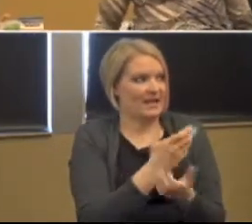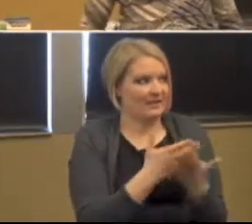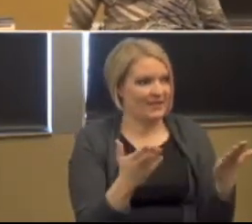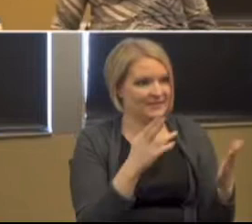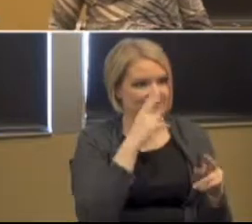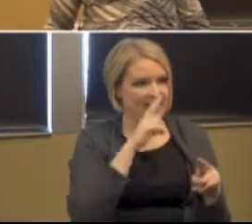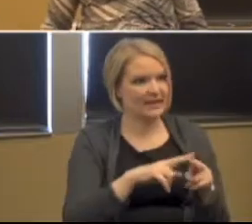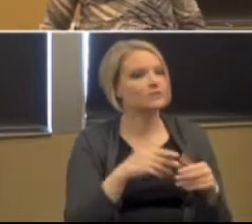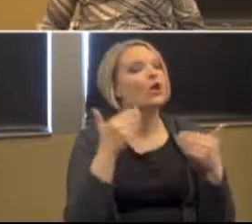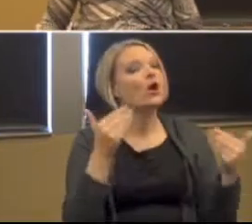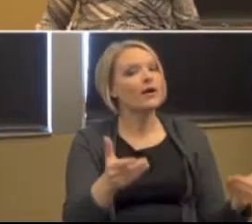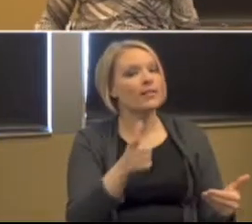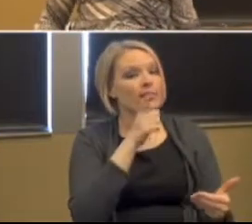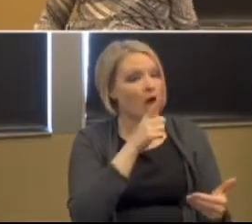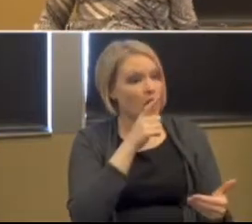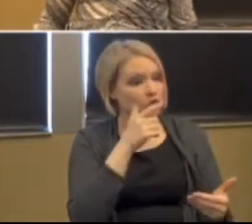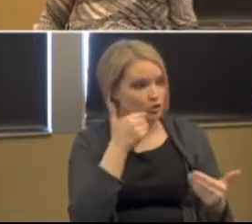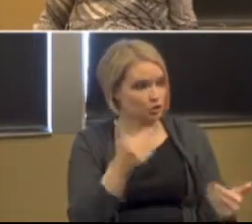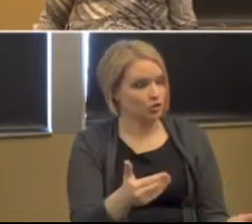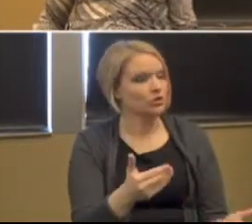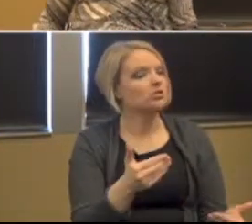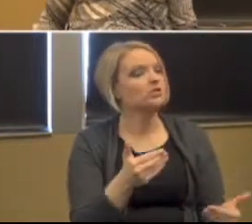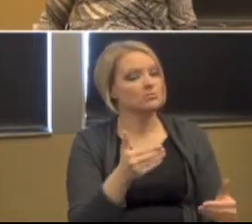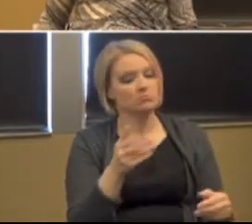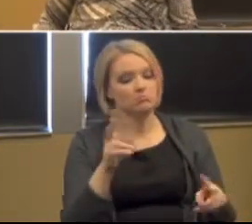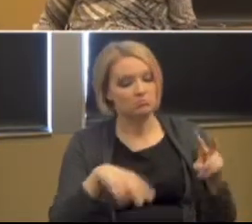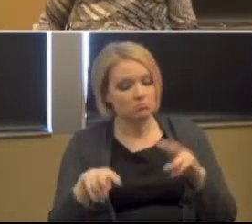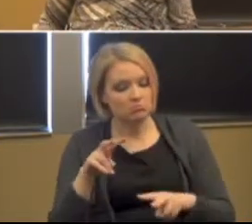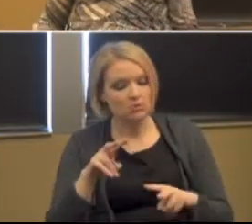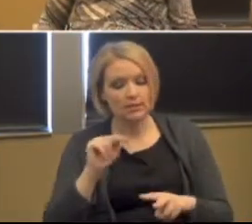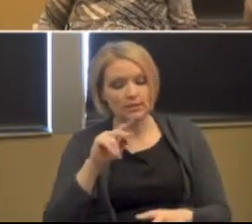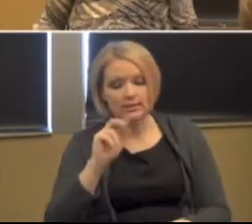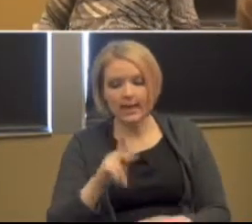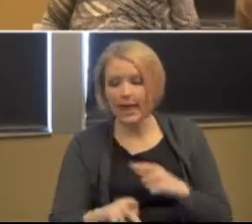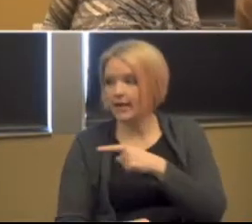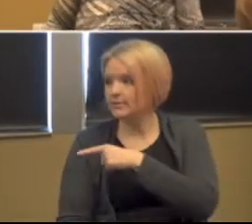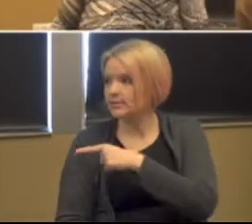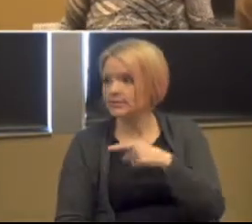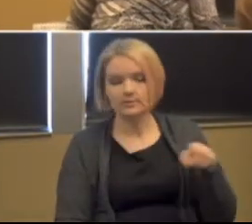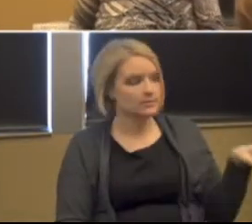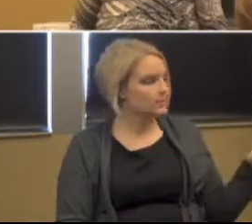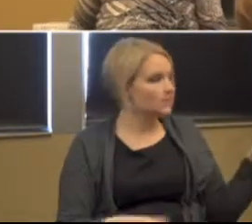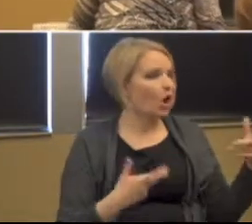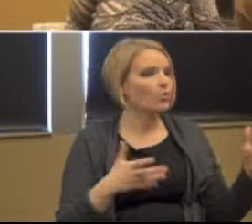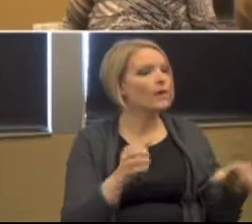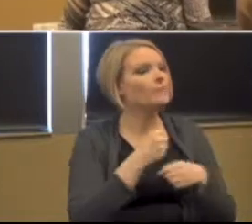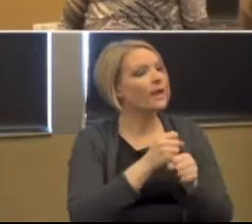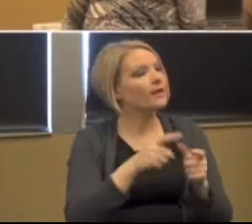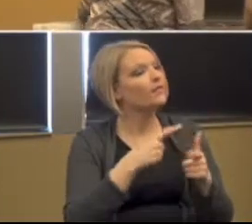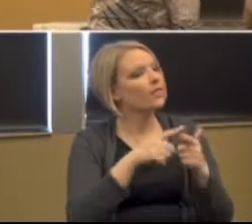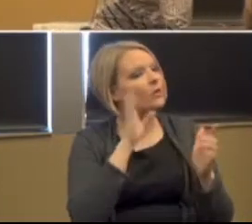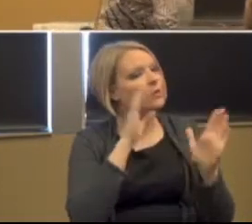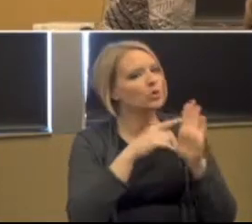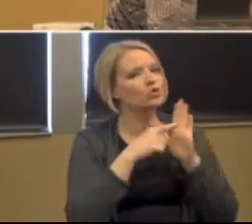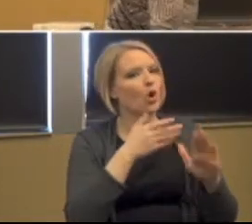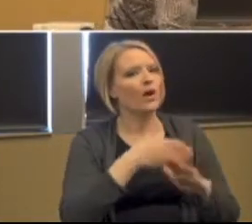So eat lunch. Feel free to peruse these already made tasks that are up here, and we'll show you Yep. some stuff